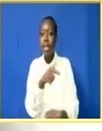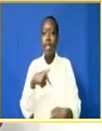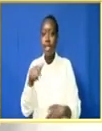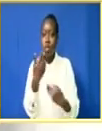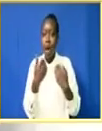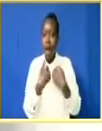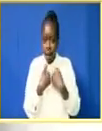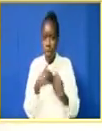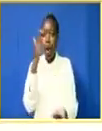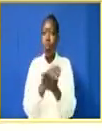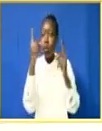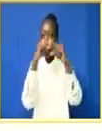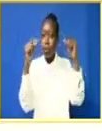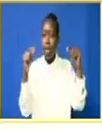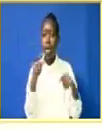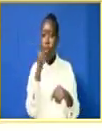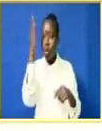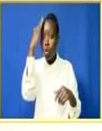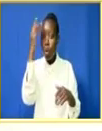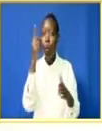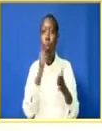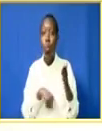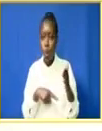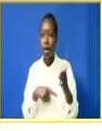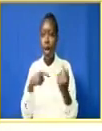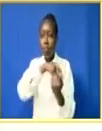fact. Okay. Did you know? What are climbing fruits?